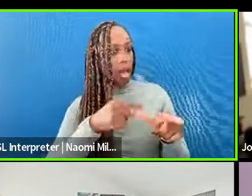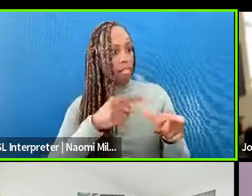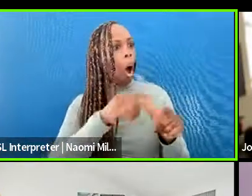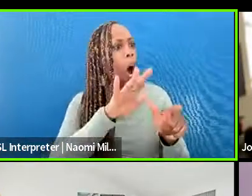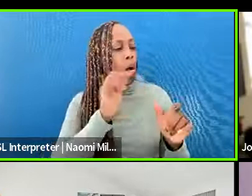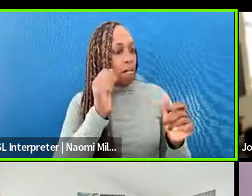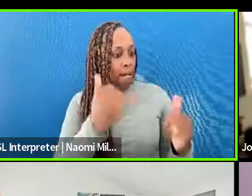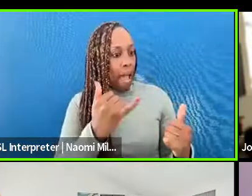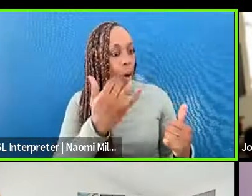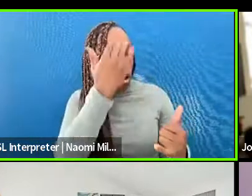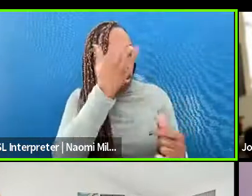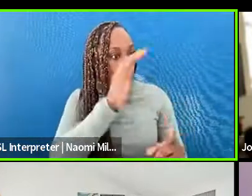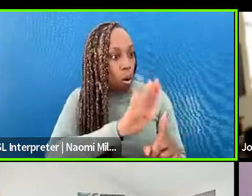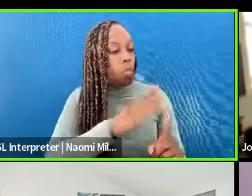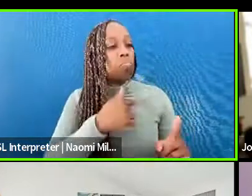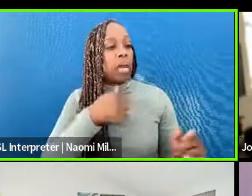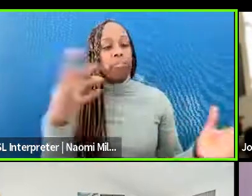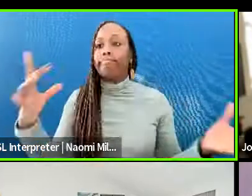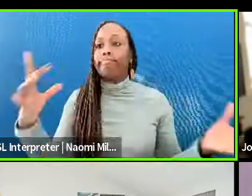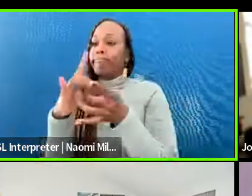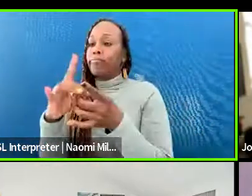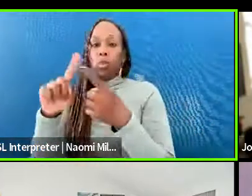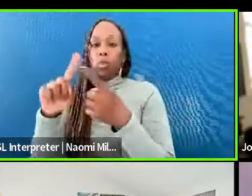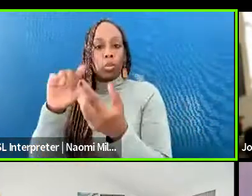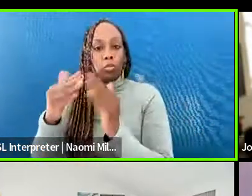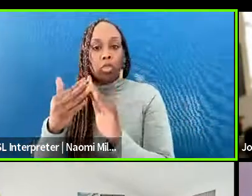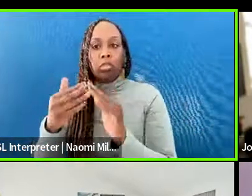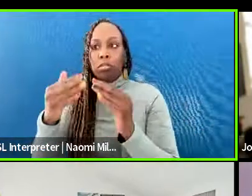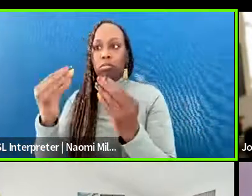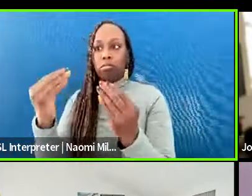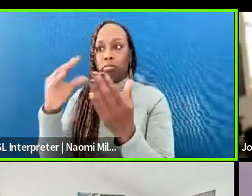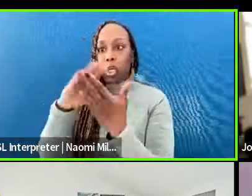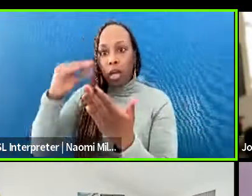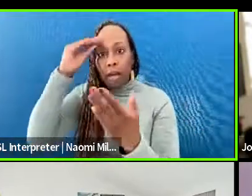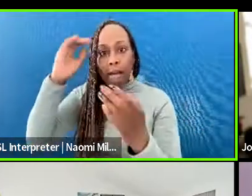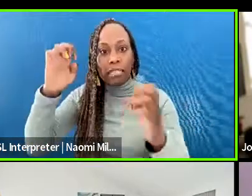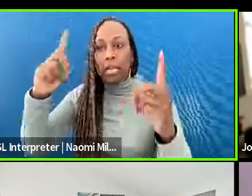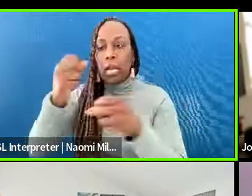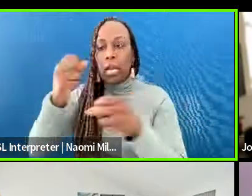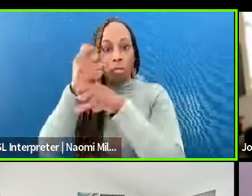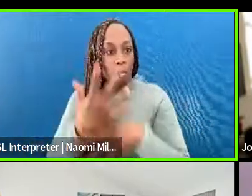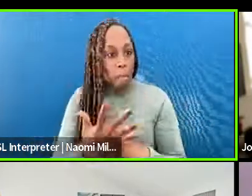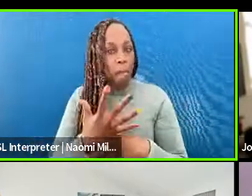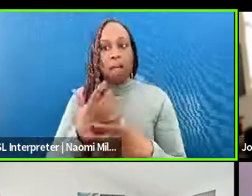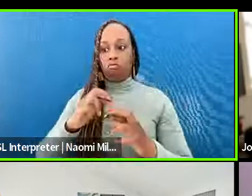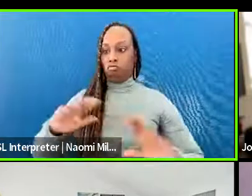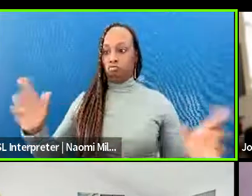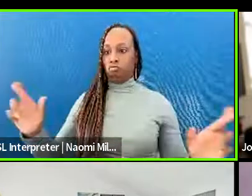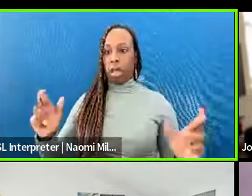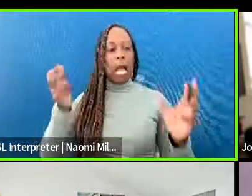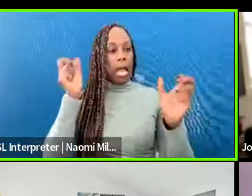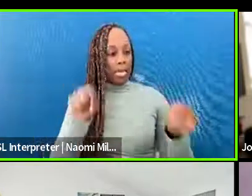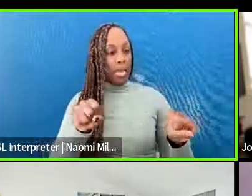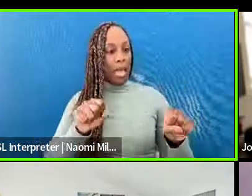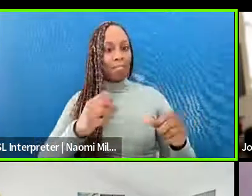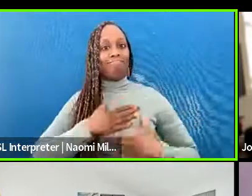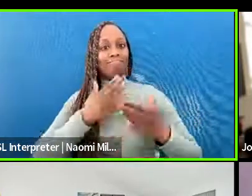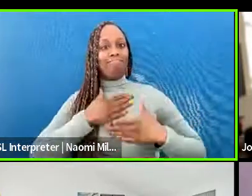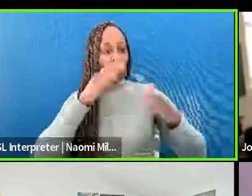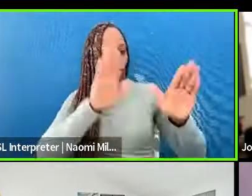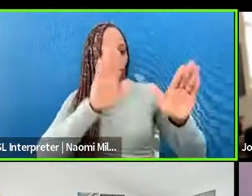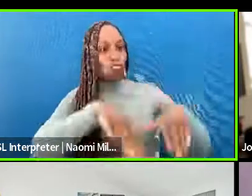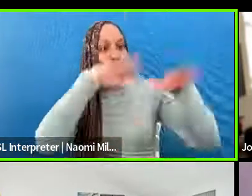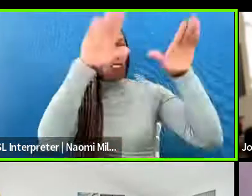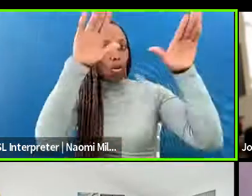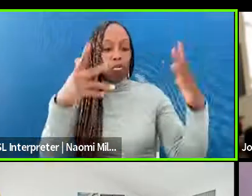and are educated and prepared and have the resources that they need to like joyfully raise this child, right? Like that is a world that